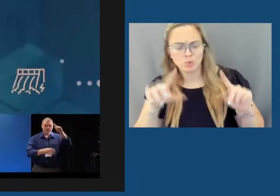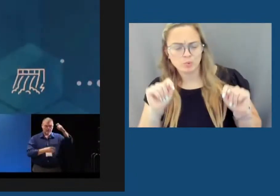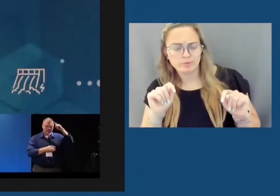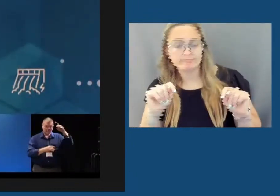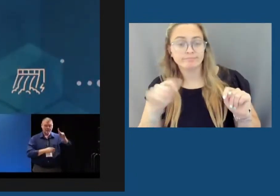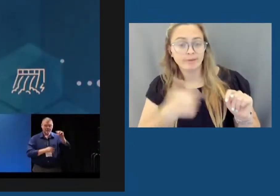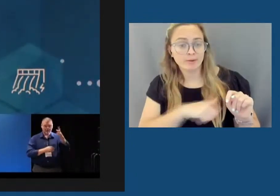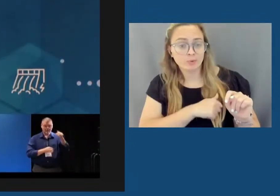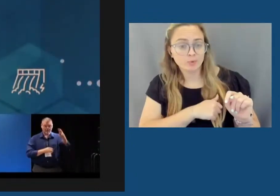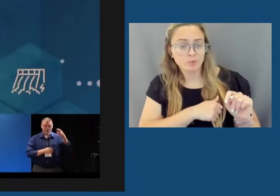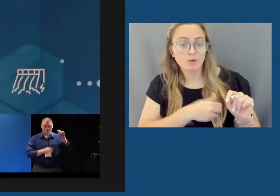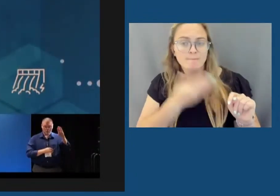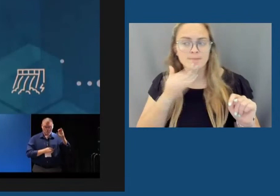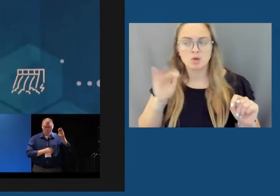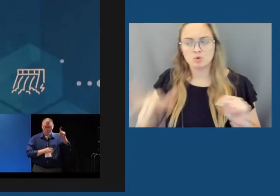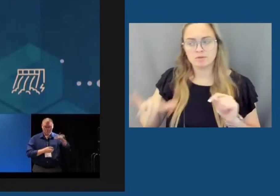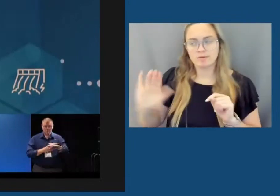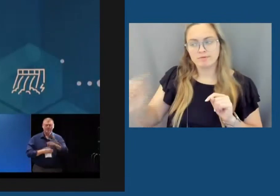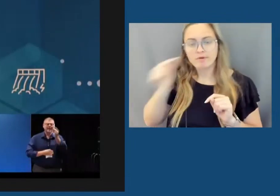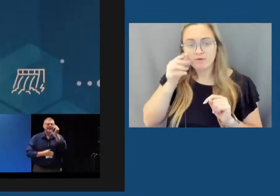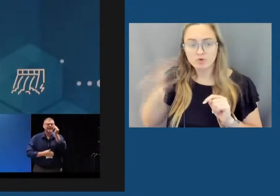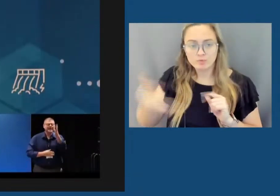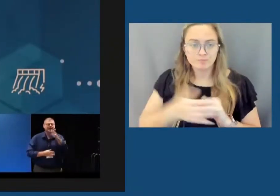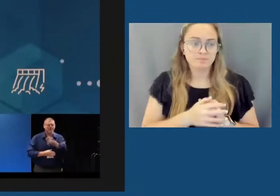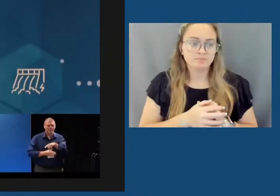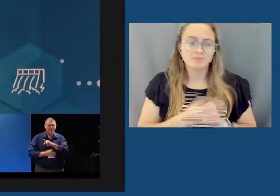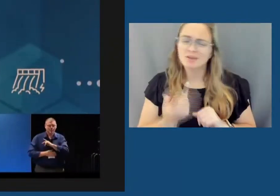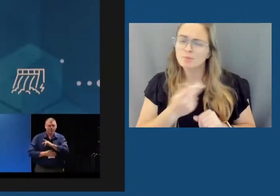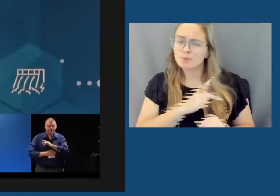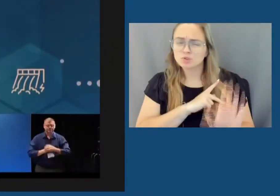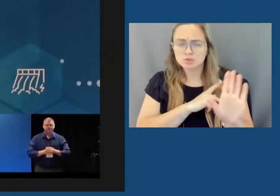Kathy Hochul. And just on a personal note,